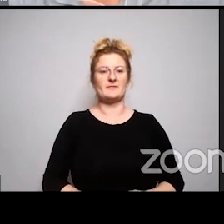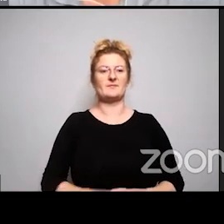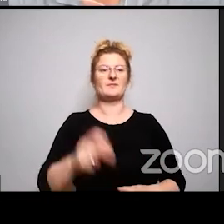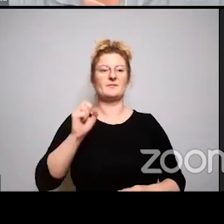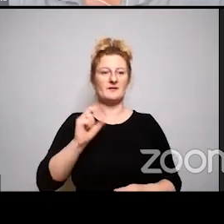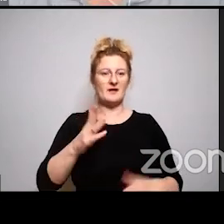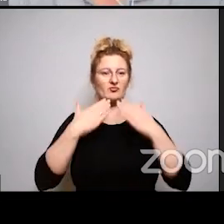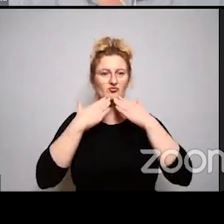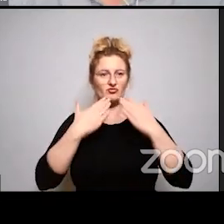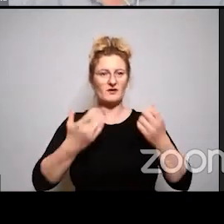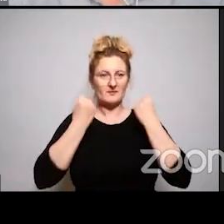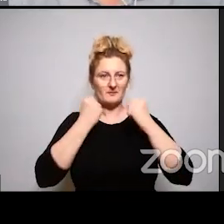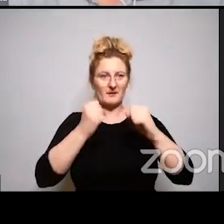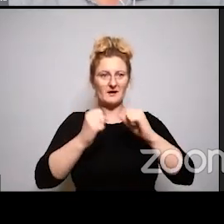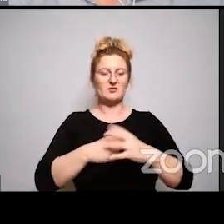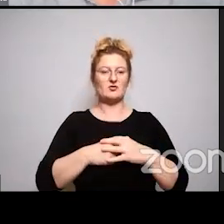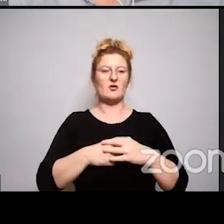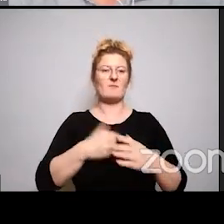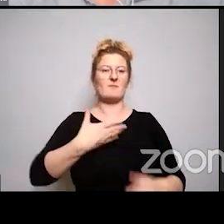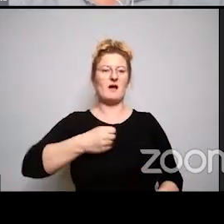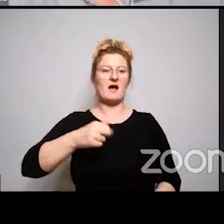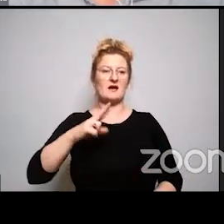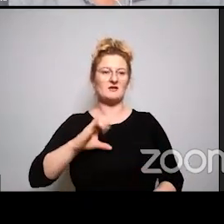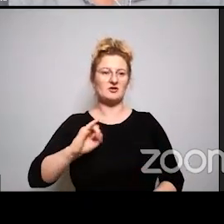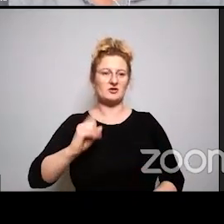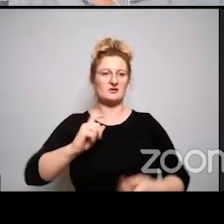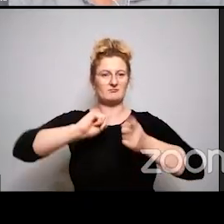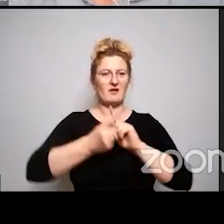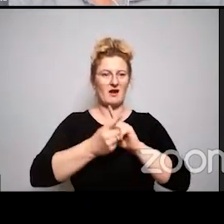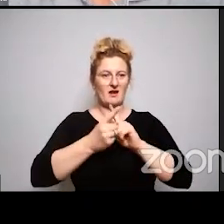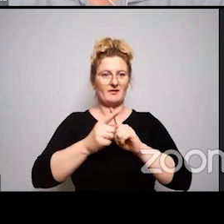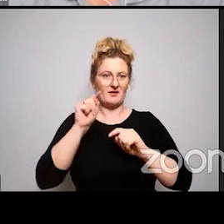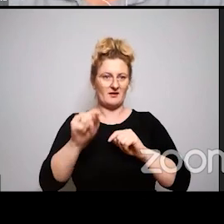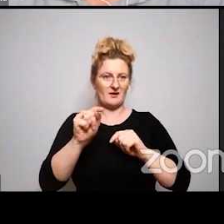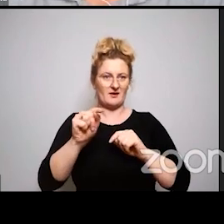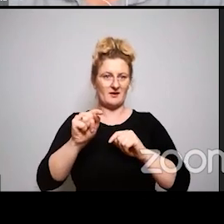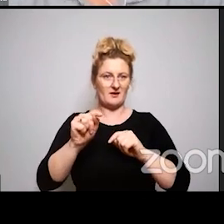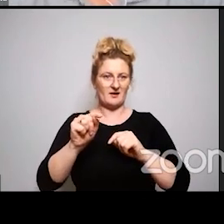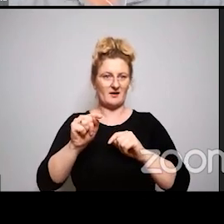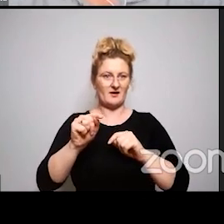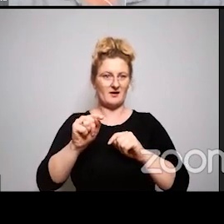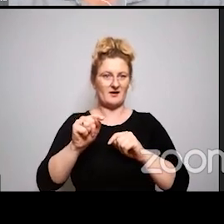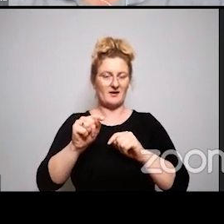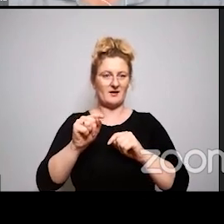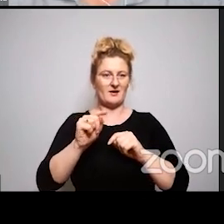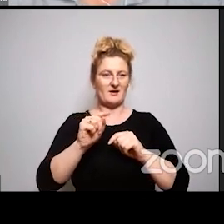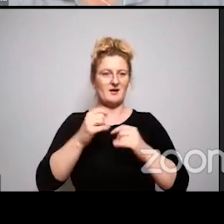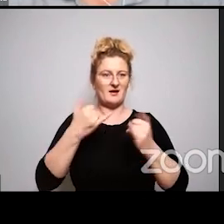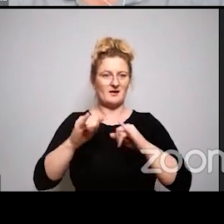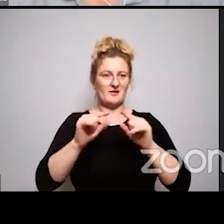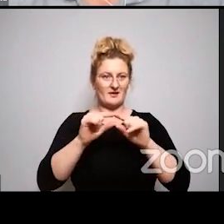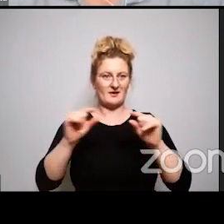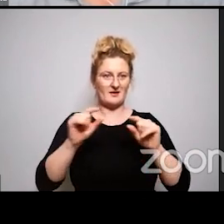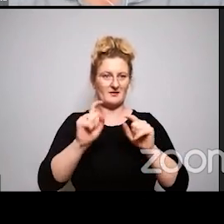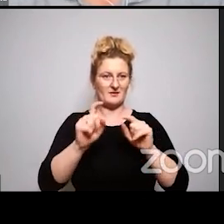Tak, dzięki bardzo. Marcinie, przełącz się na inny kanał, żeby przetłumaczyć